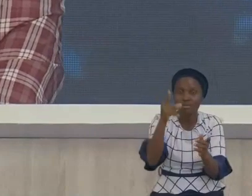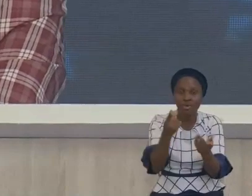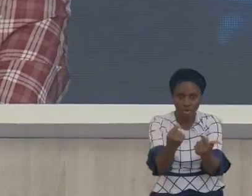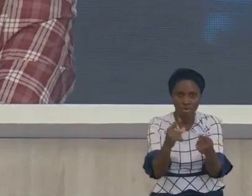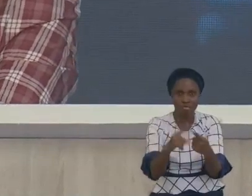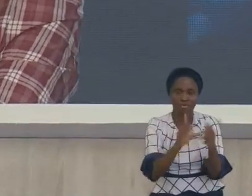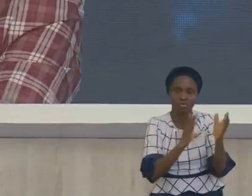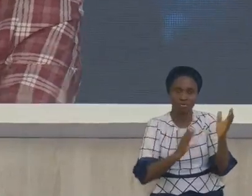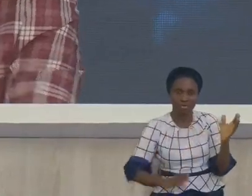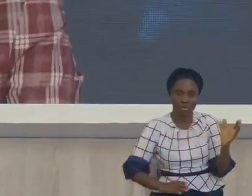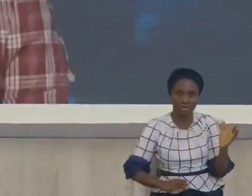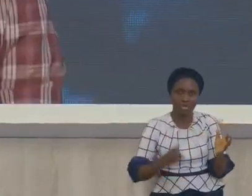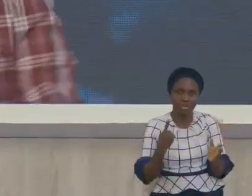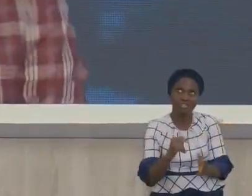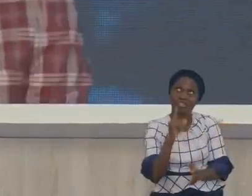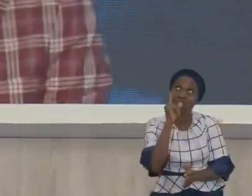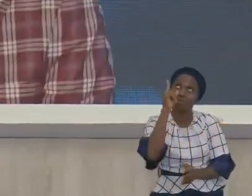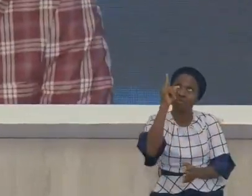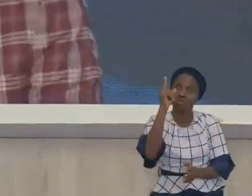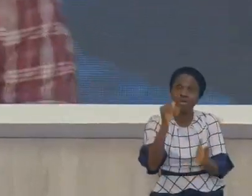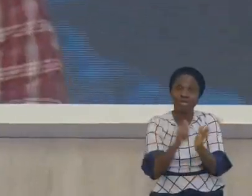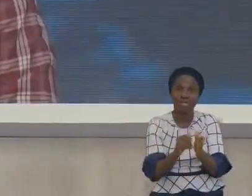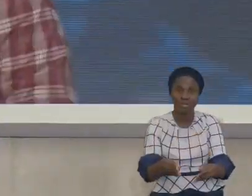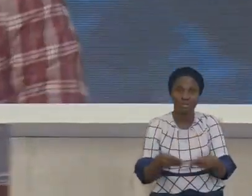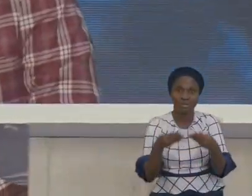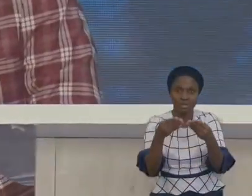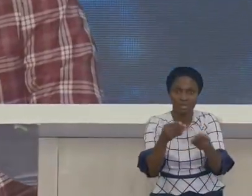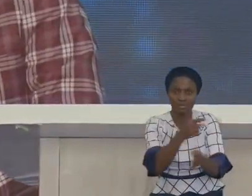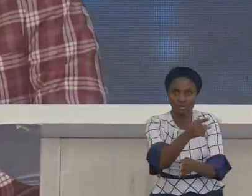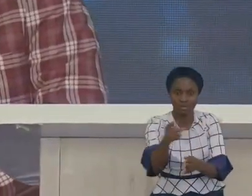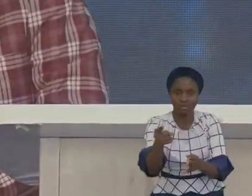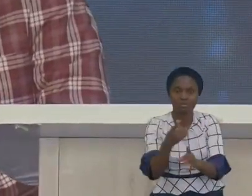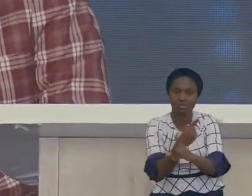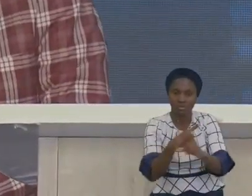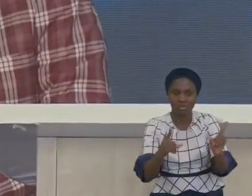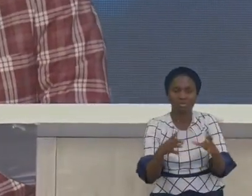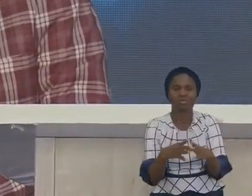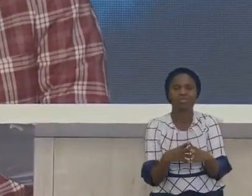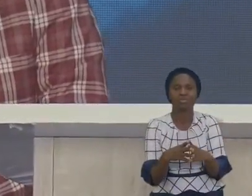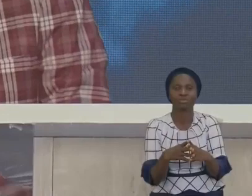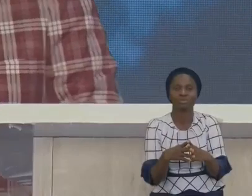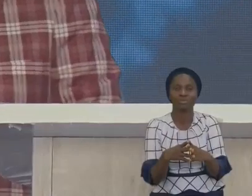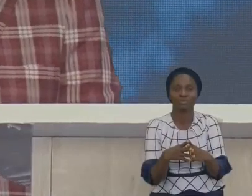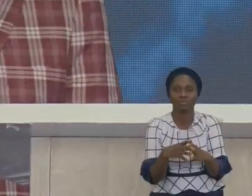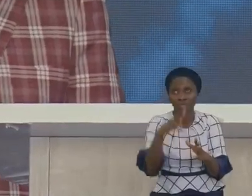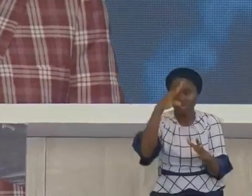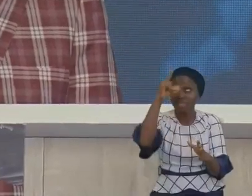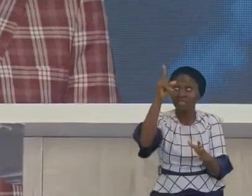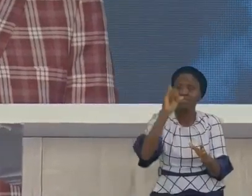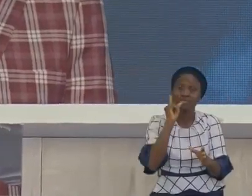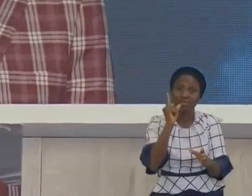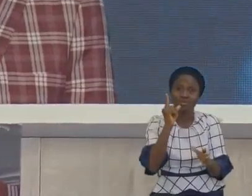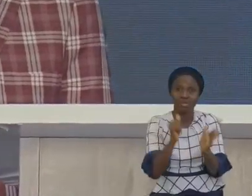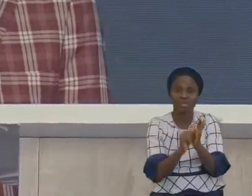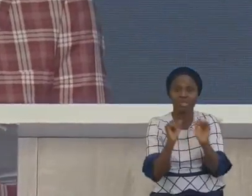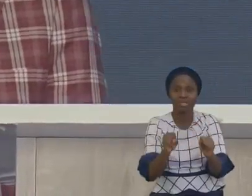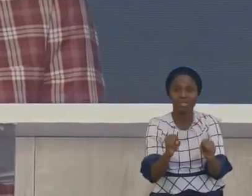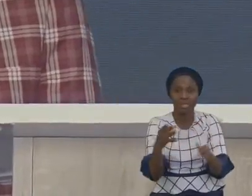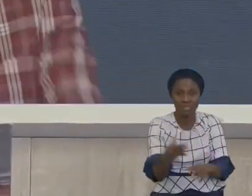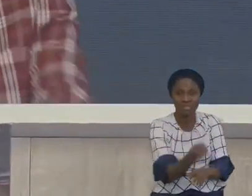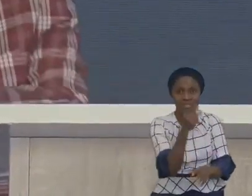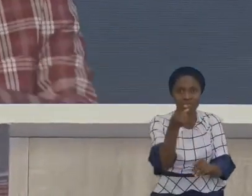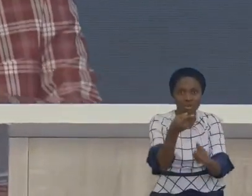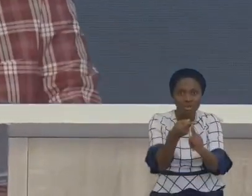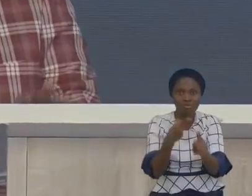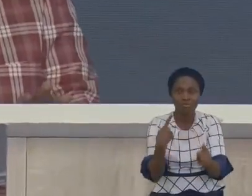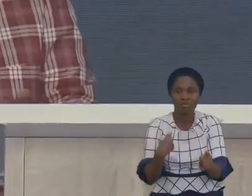liberation. He is the one that can take you from the poor situation where you are and can bring you to the